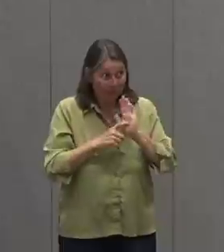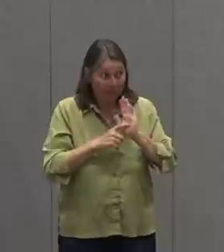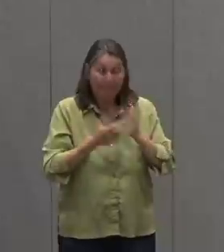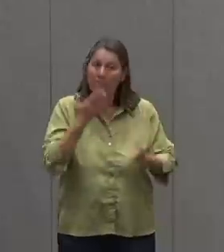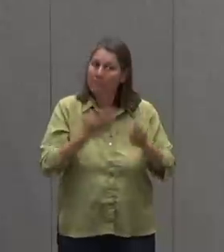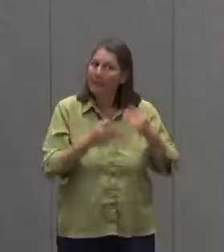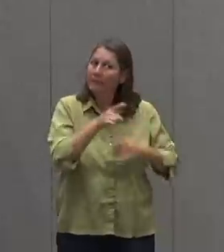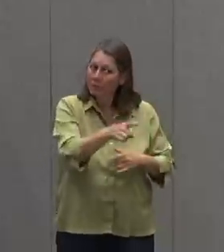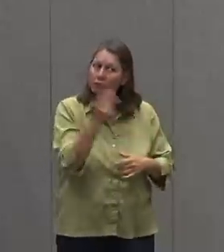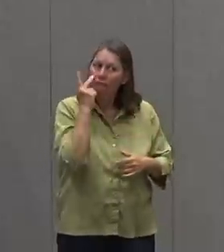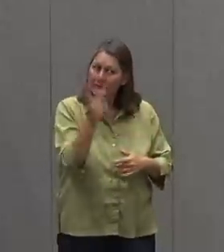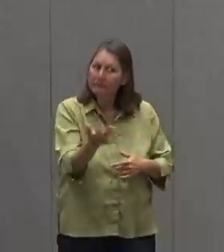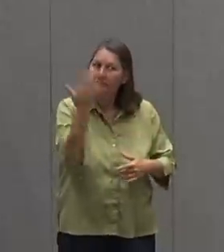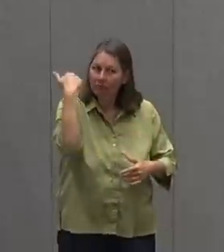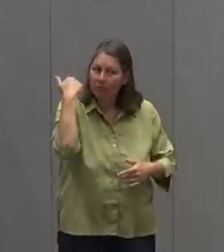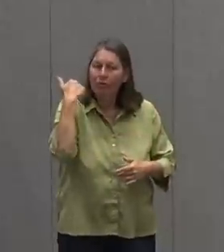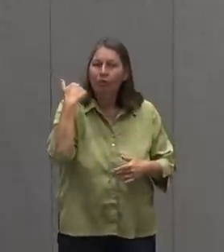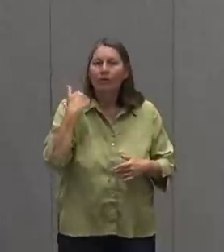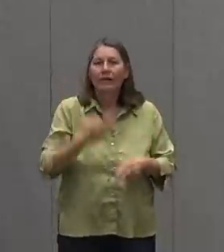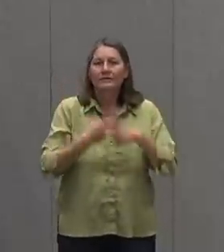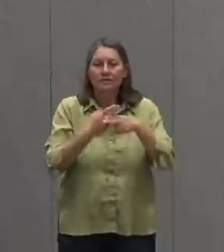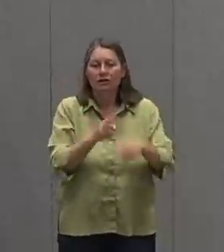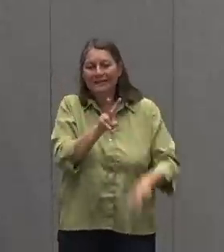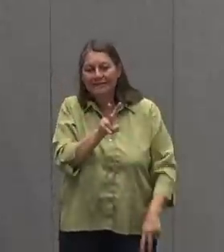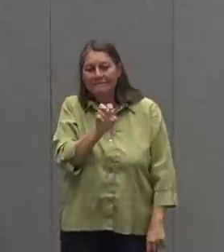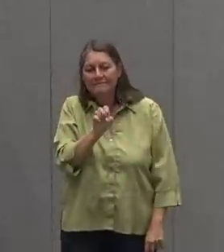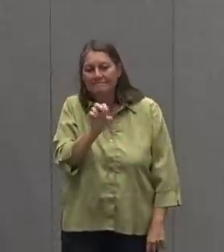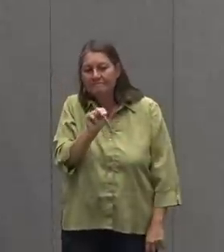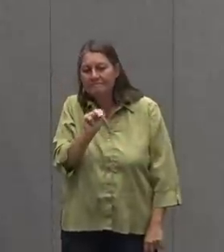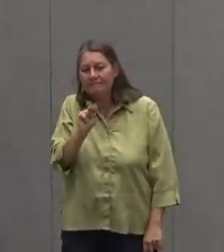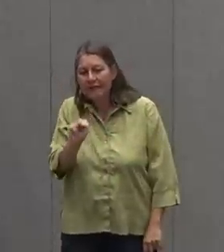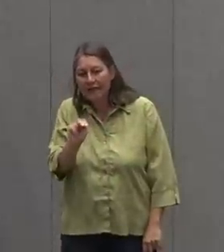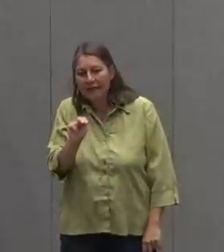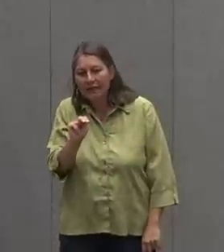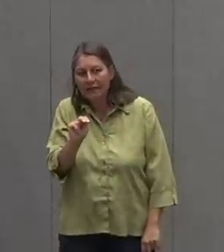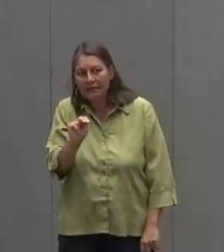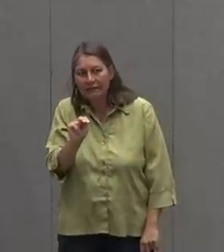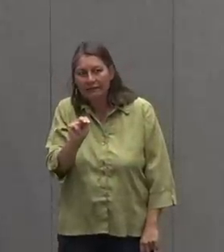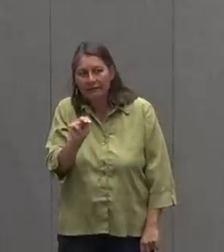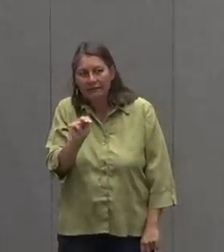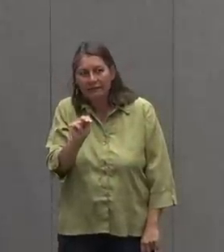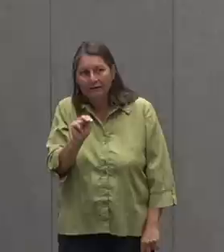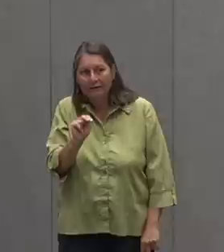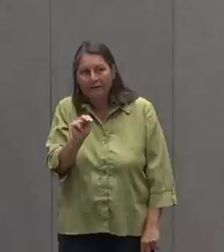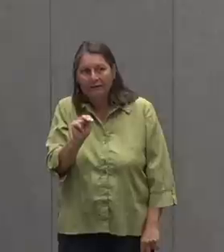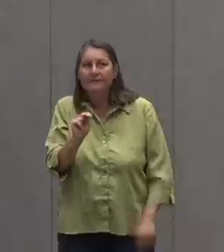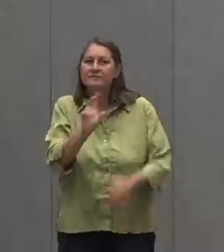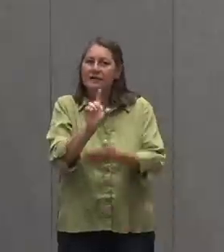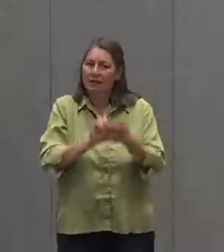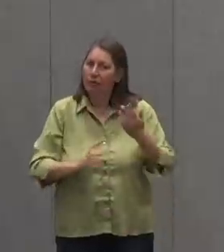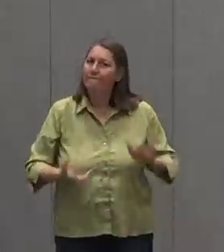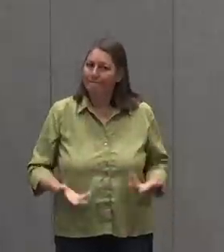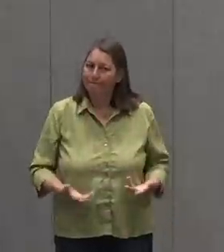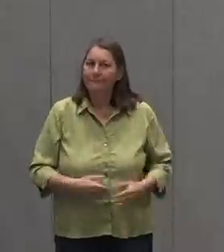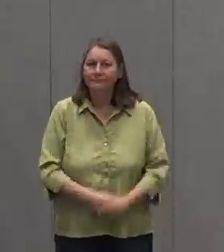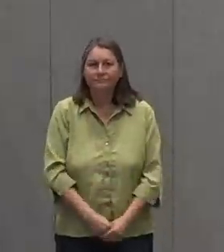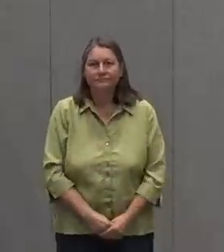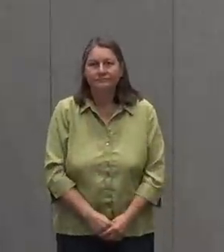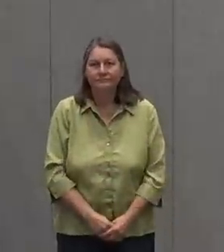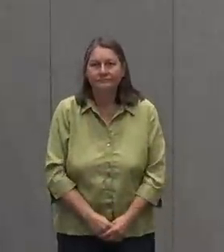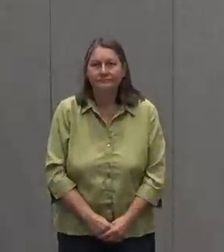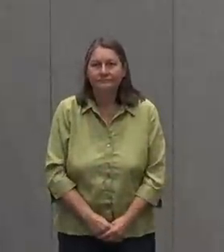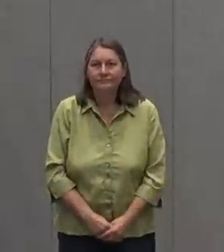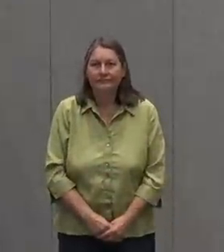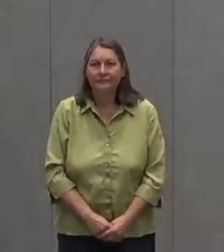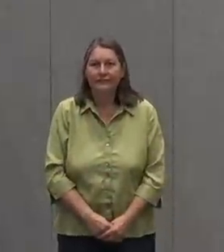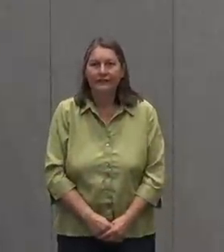have. You've seen it before. It's called a Venn diagram. That is V-E-N-N diagram. Okay?